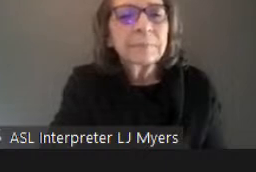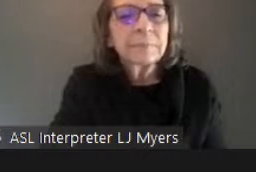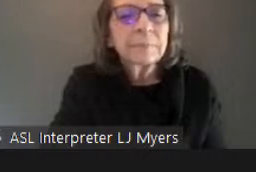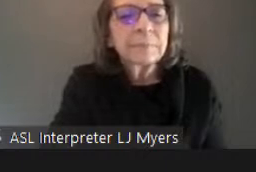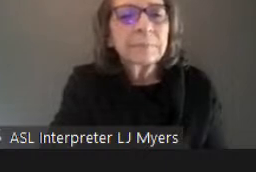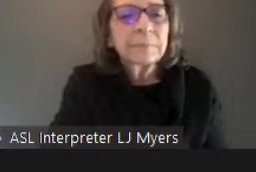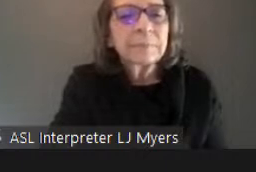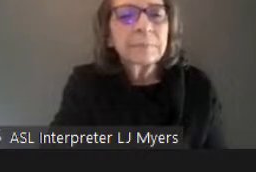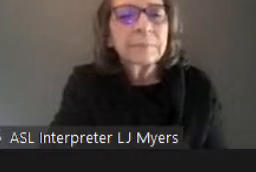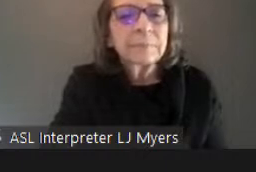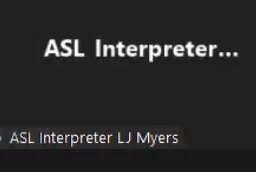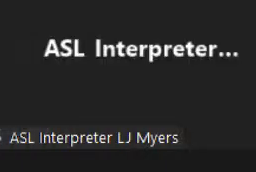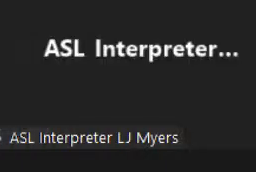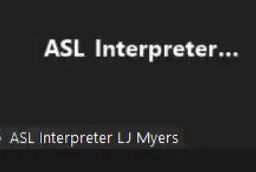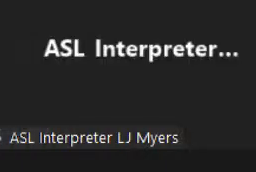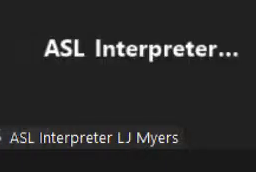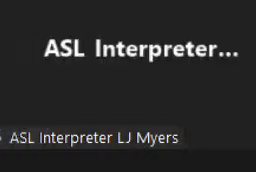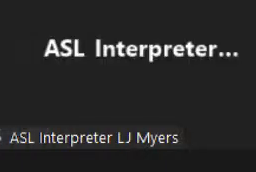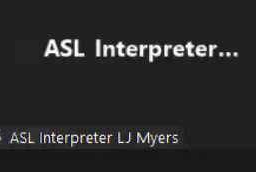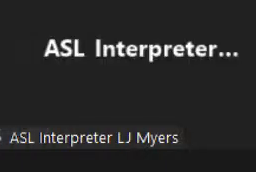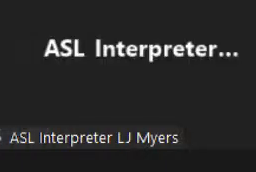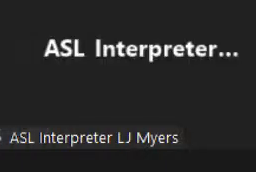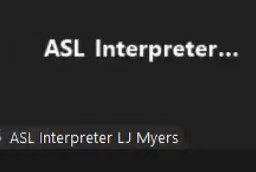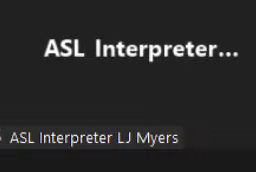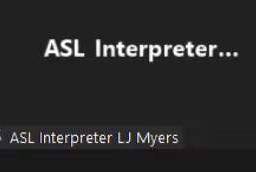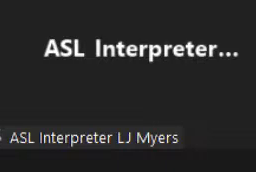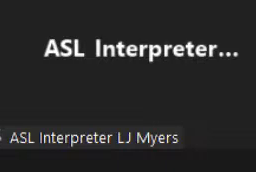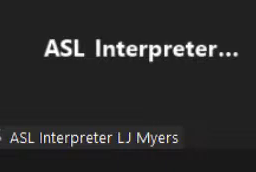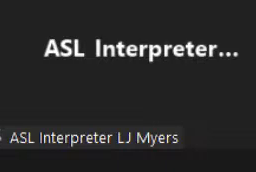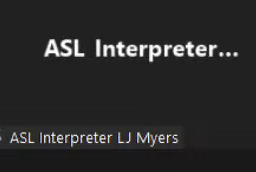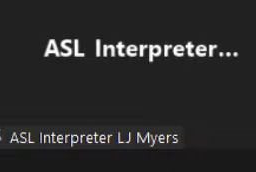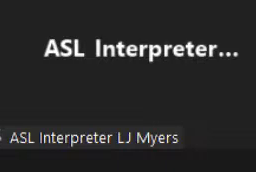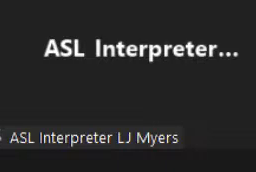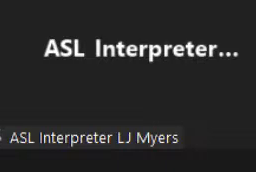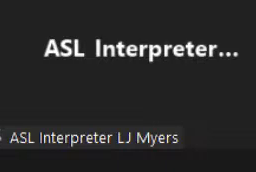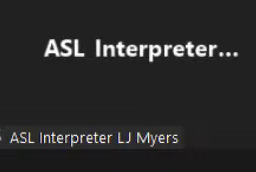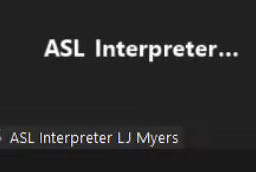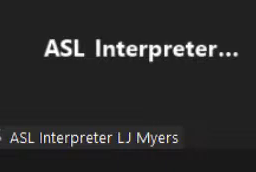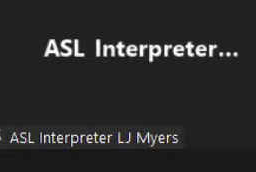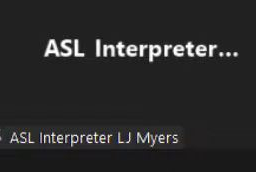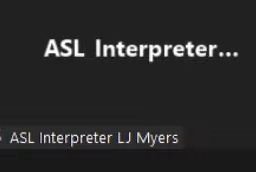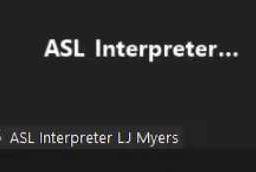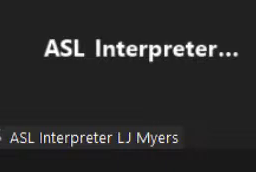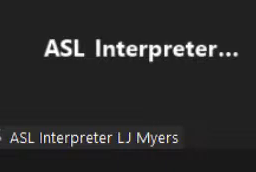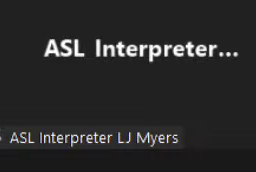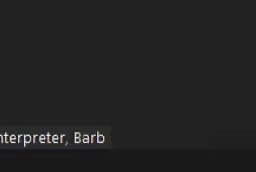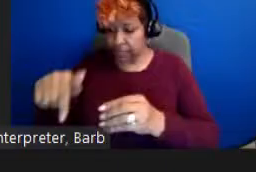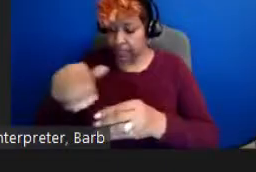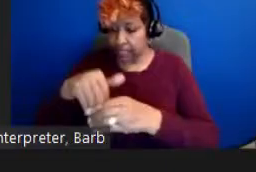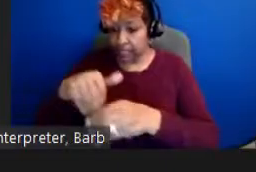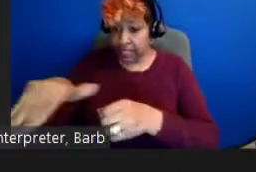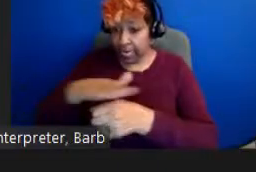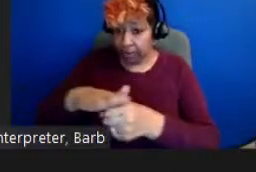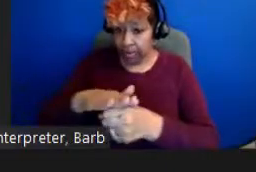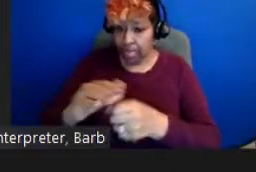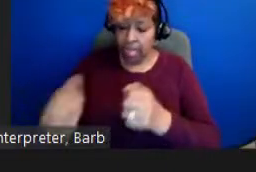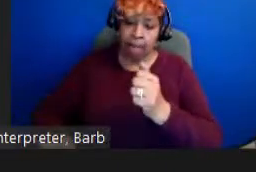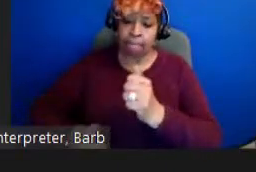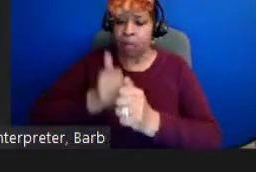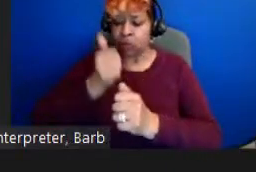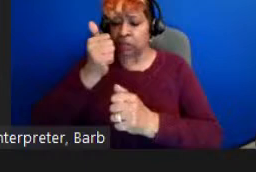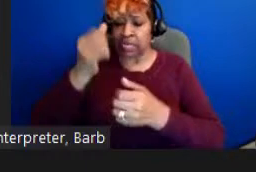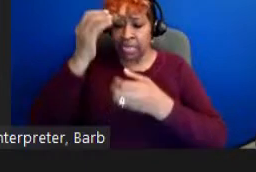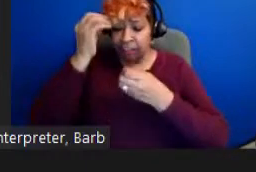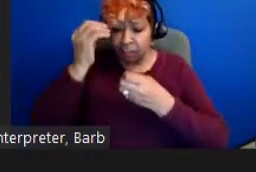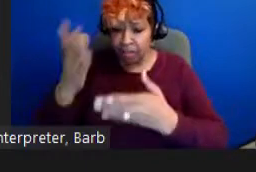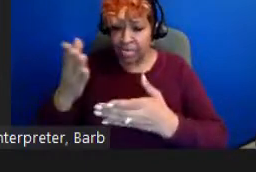public meetings and to talk to people at large and small meetings throughout the region here. Much of the underlying base information, though, has